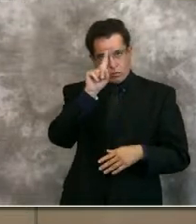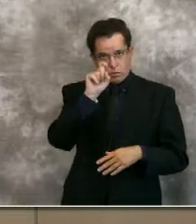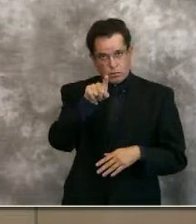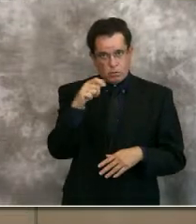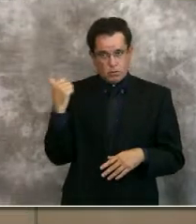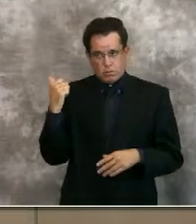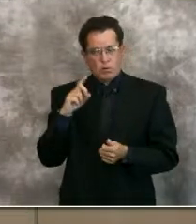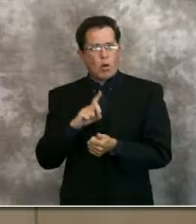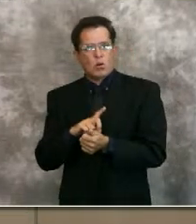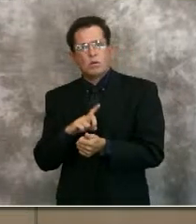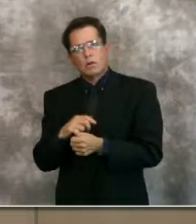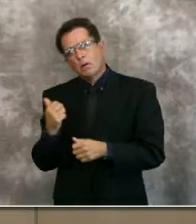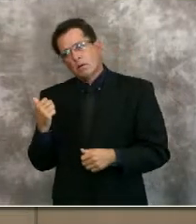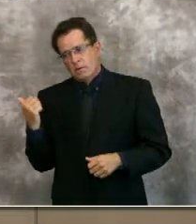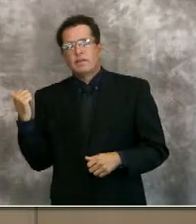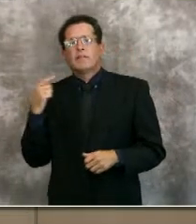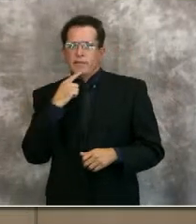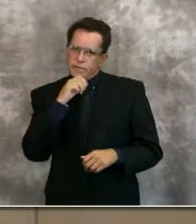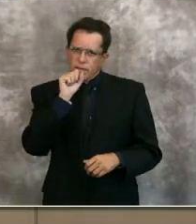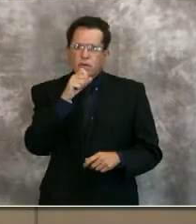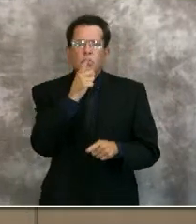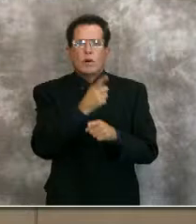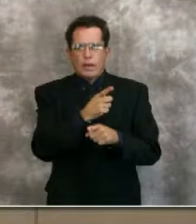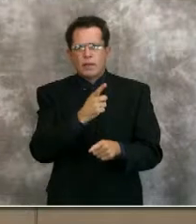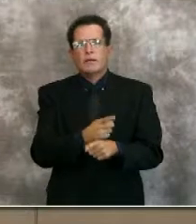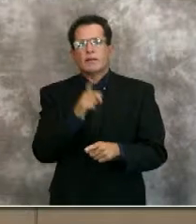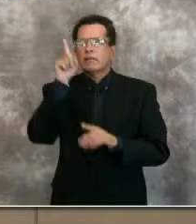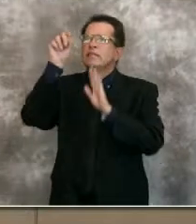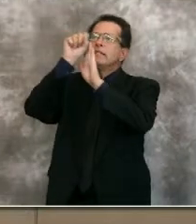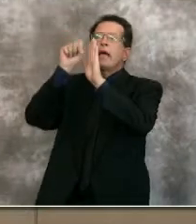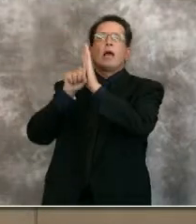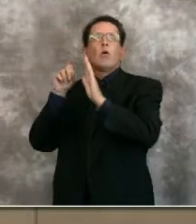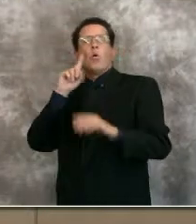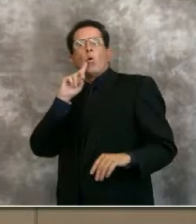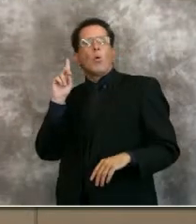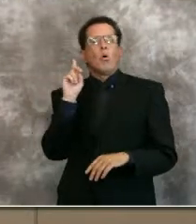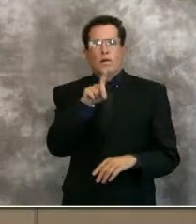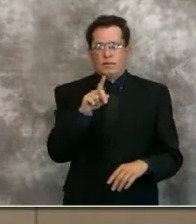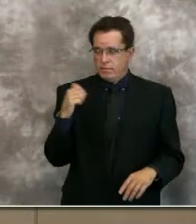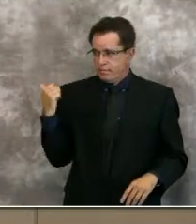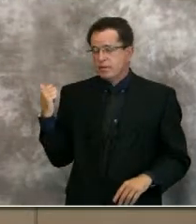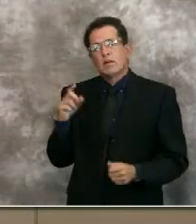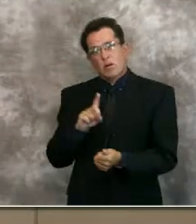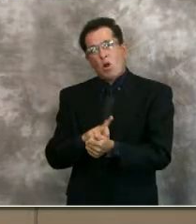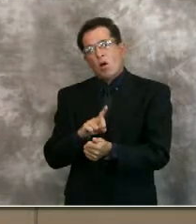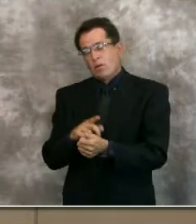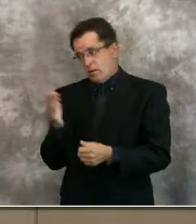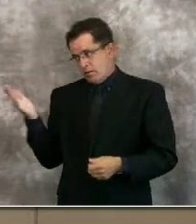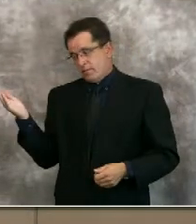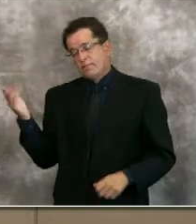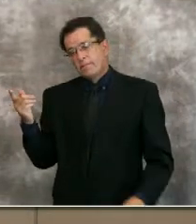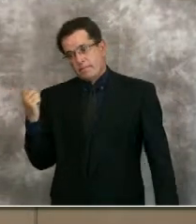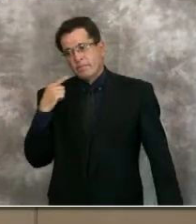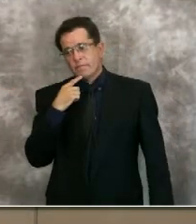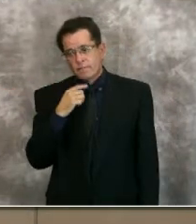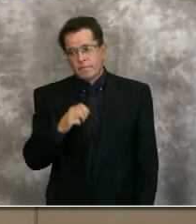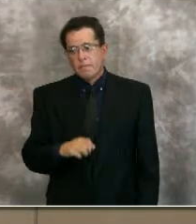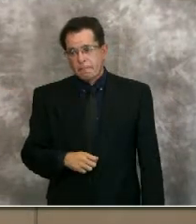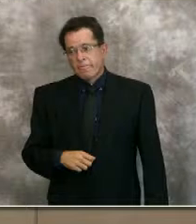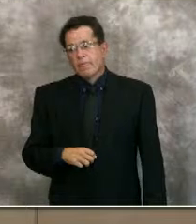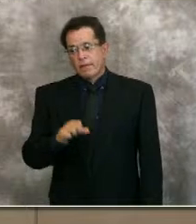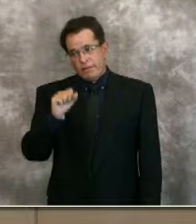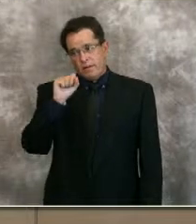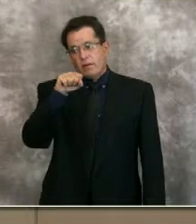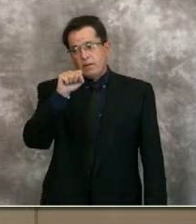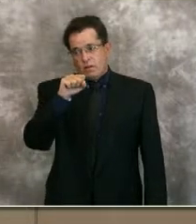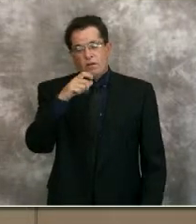to? Correct. The Yes. restrictions that were imposed by the state, yes. Yes, absolutely. That is the anticipation that